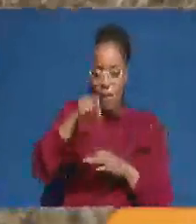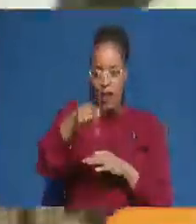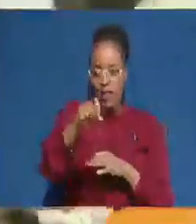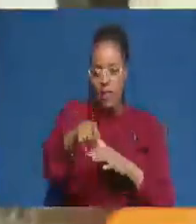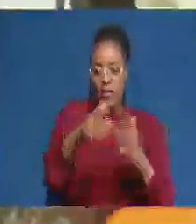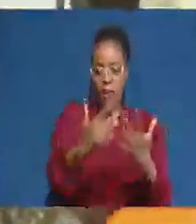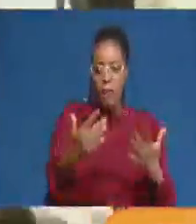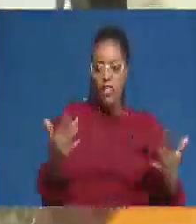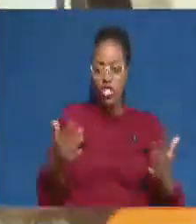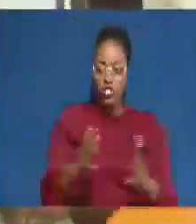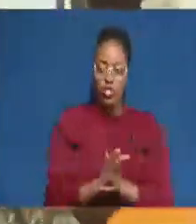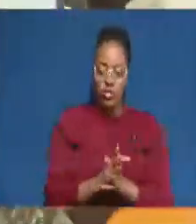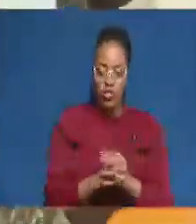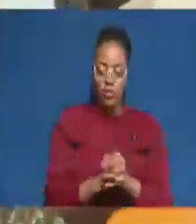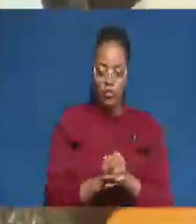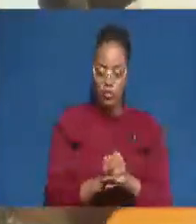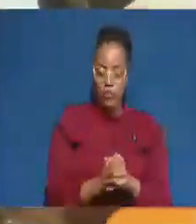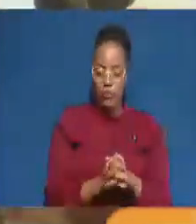materials.